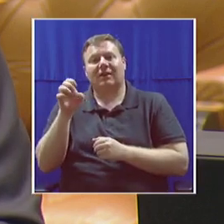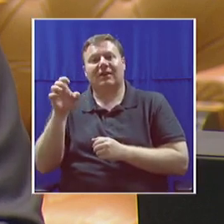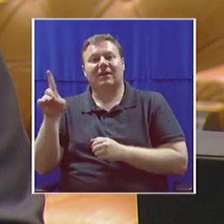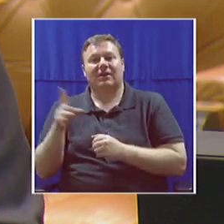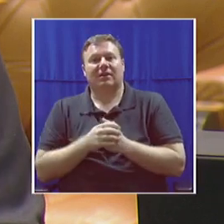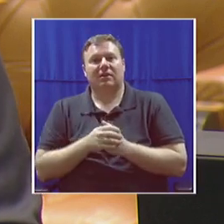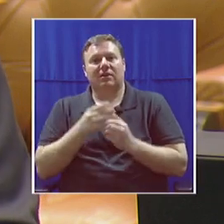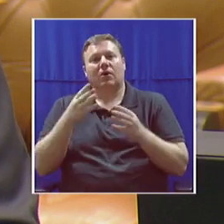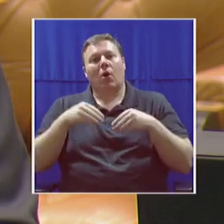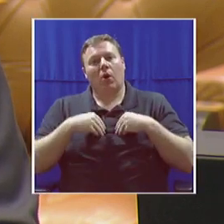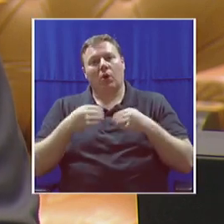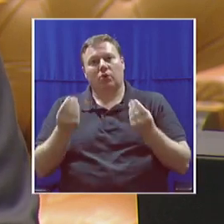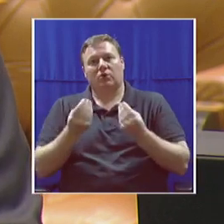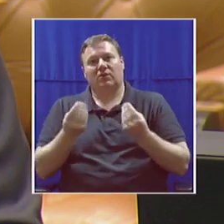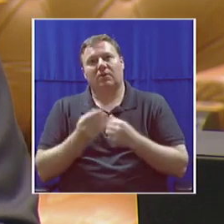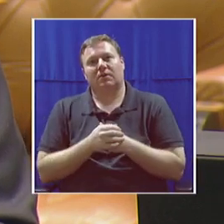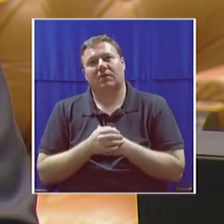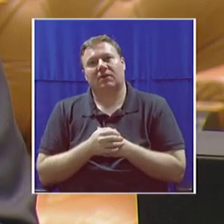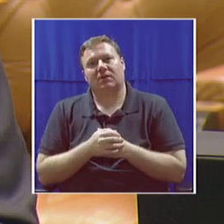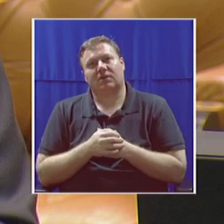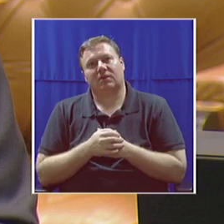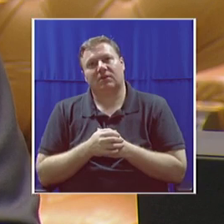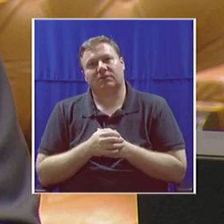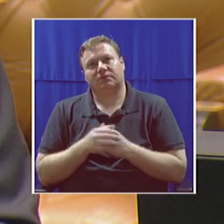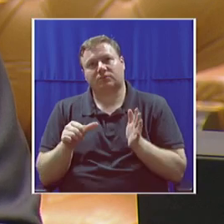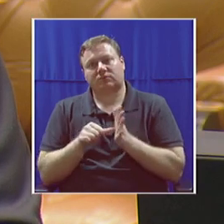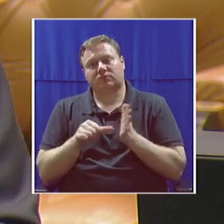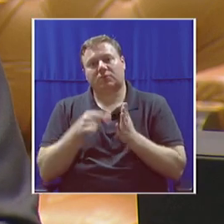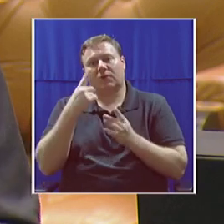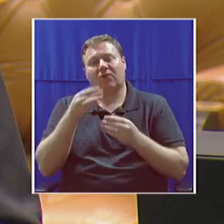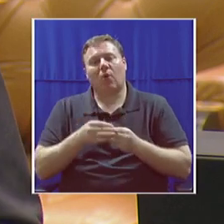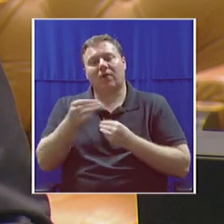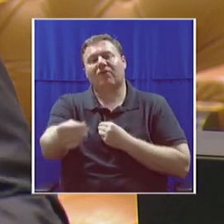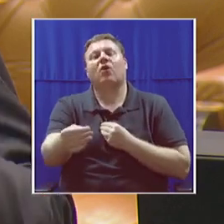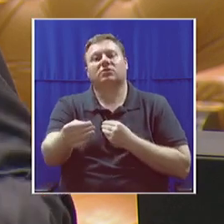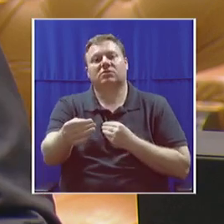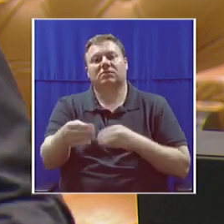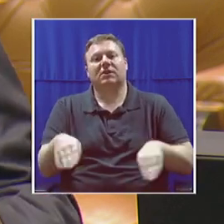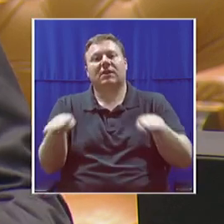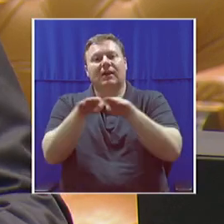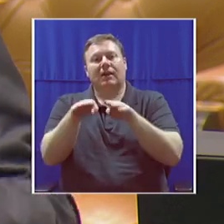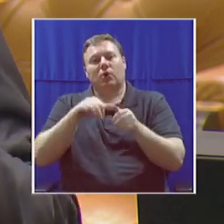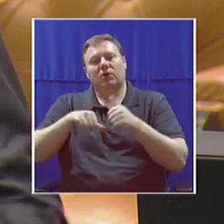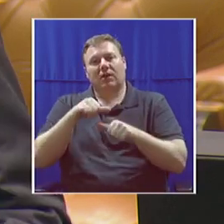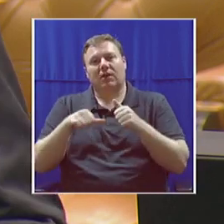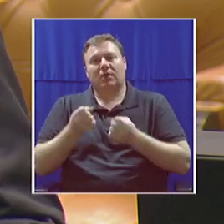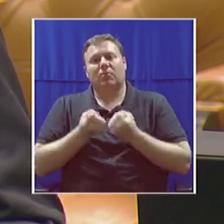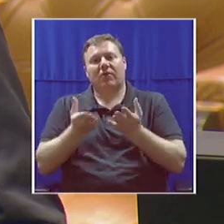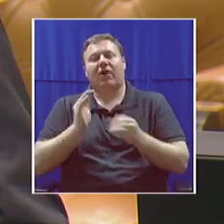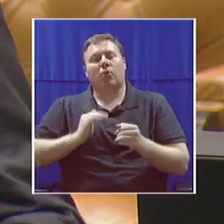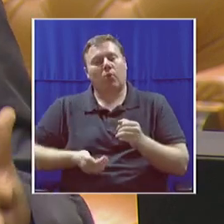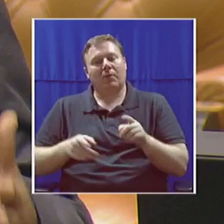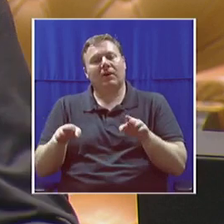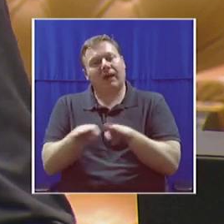the interest of this government in advancing the cause of an equal Society providing women as equal